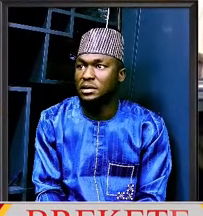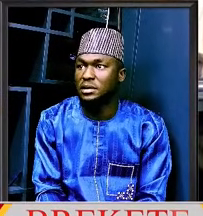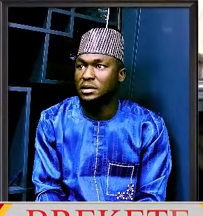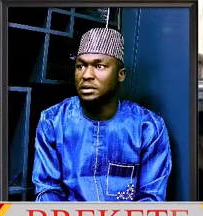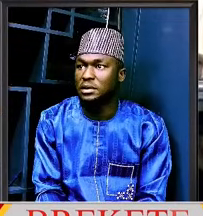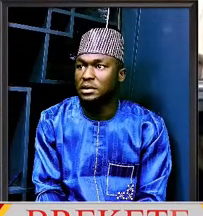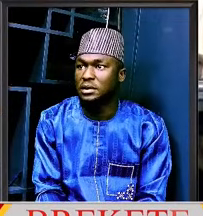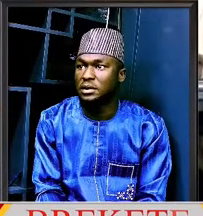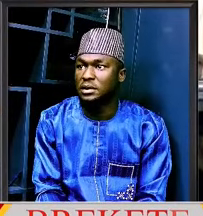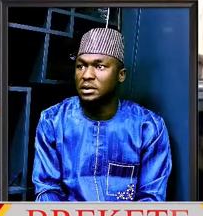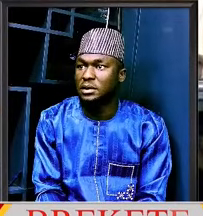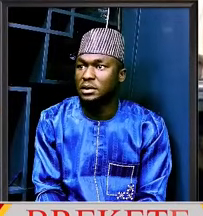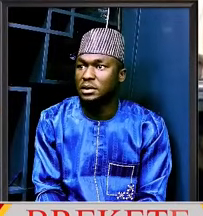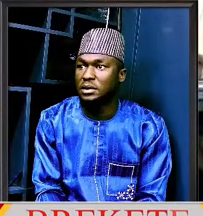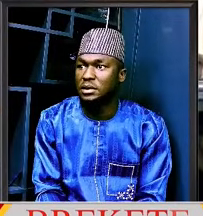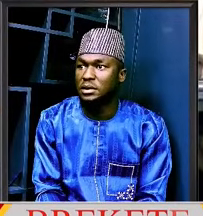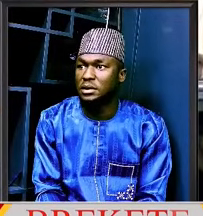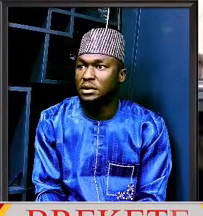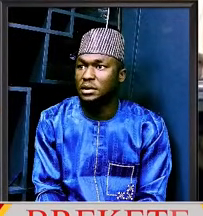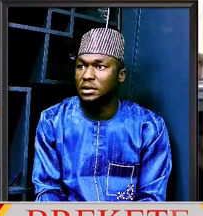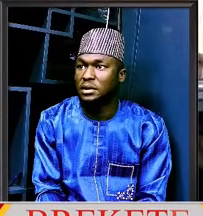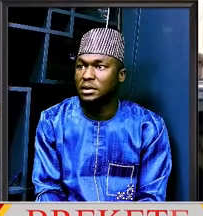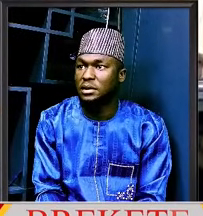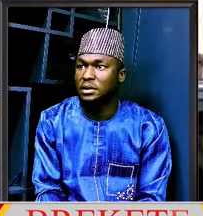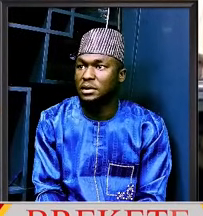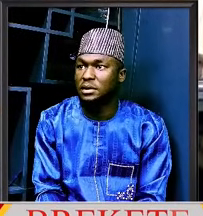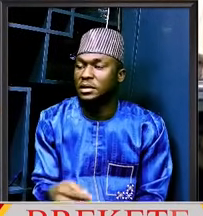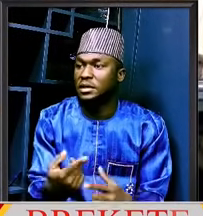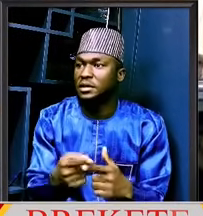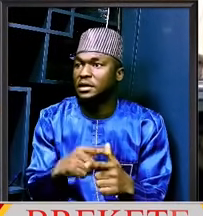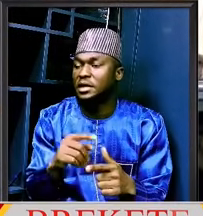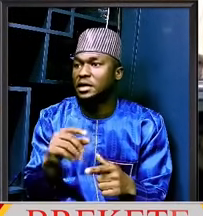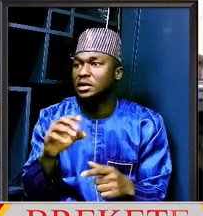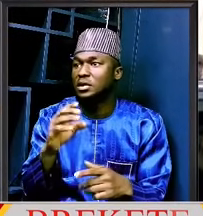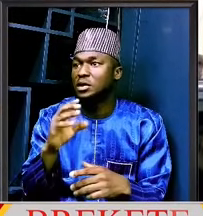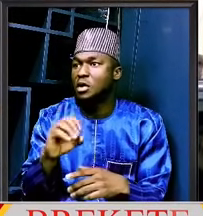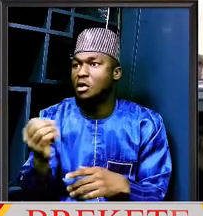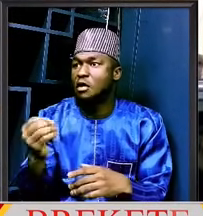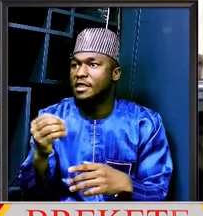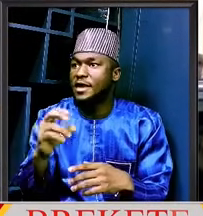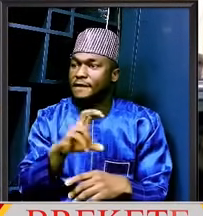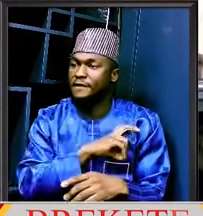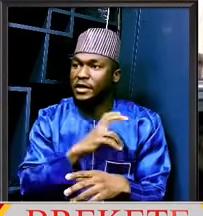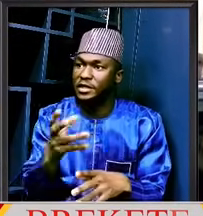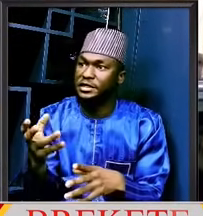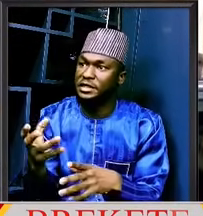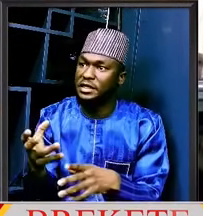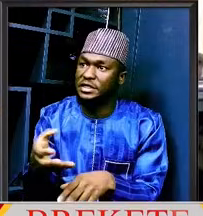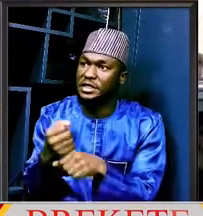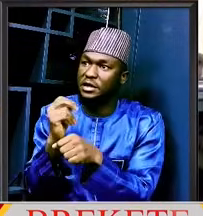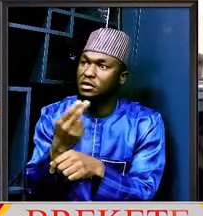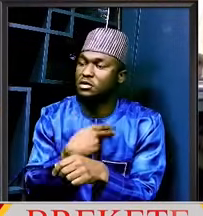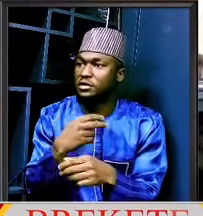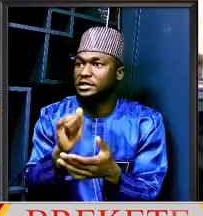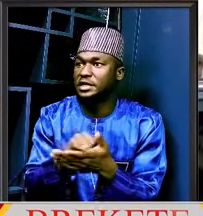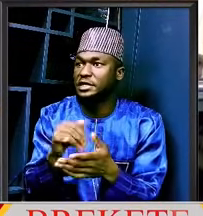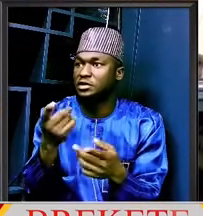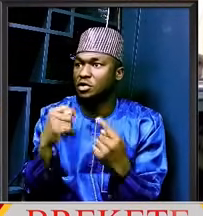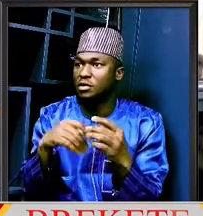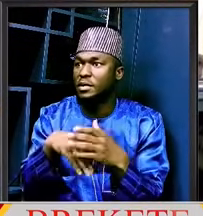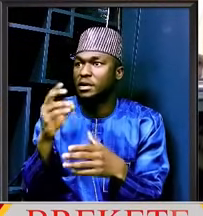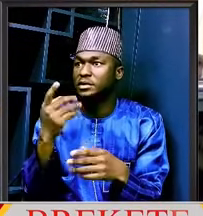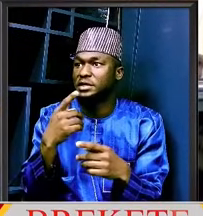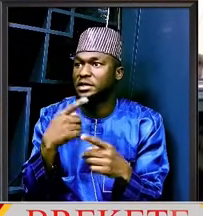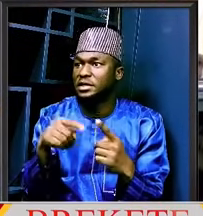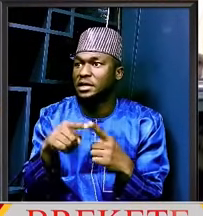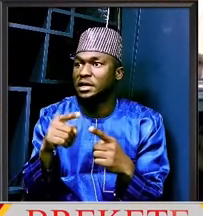all the details, sir. So that is how another set of police now quickly evacuated us. They just said, come out. That is how what we